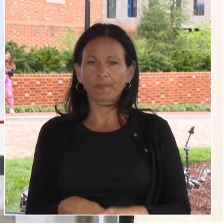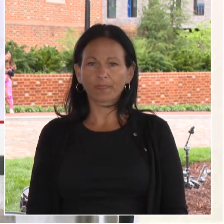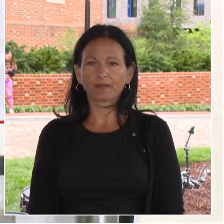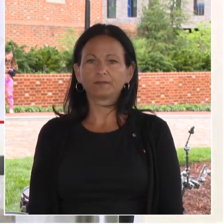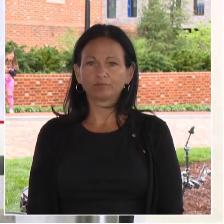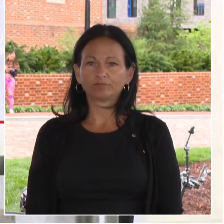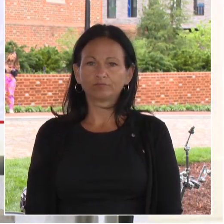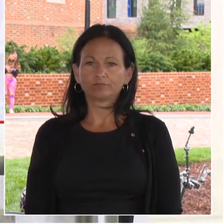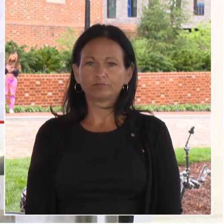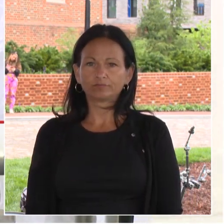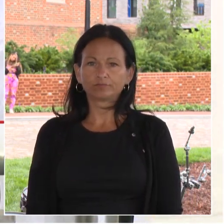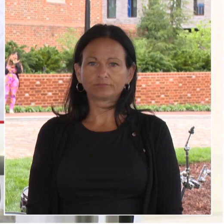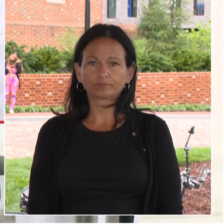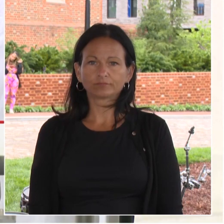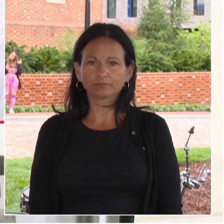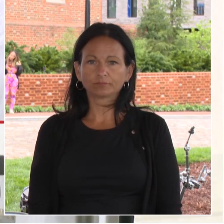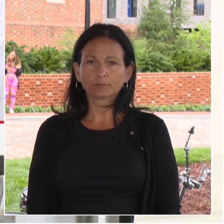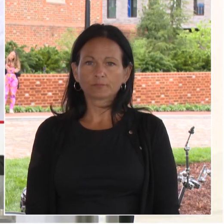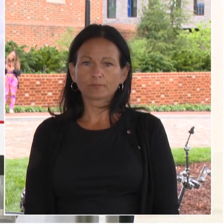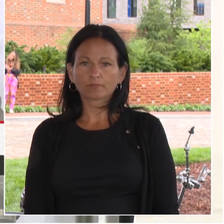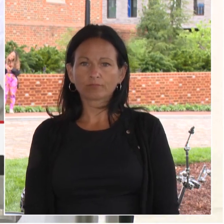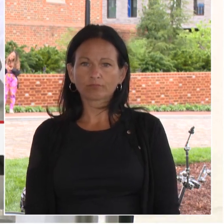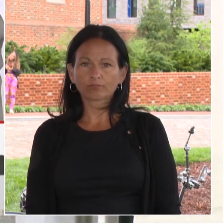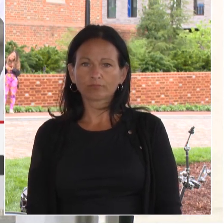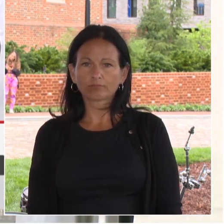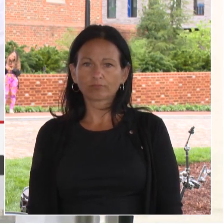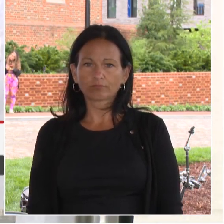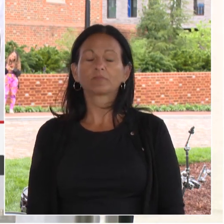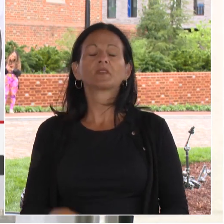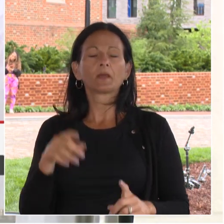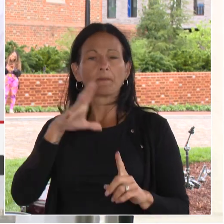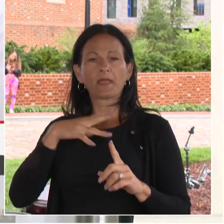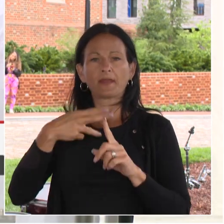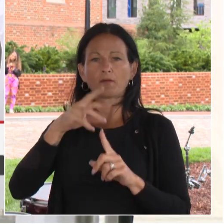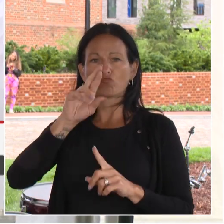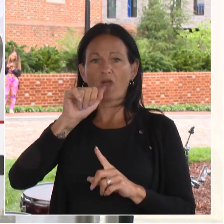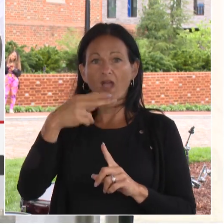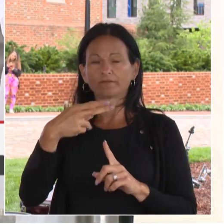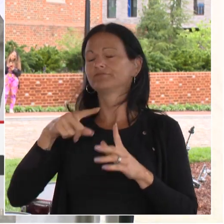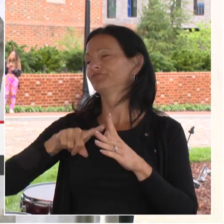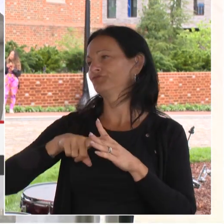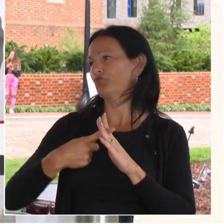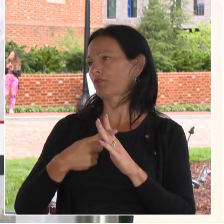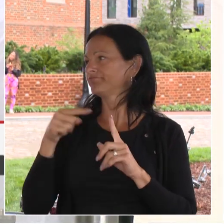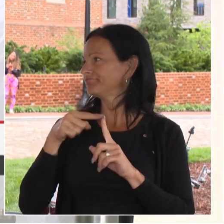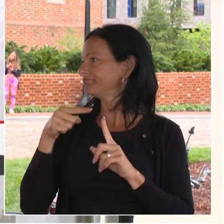about Ralph and Dan and the entire team at Wegmans. So Ralph, thank you.